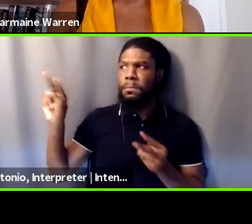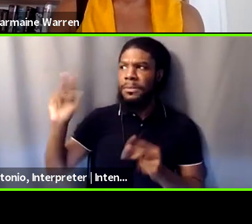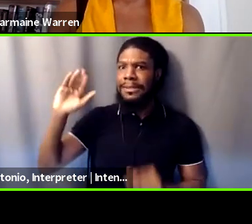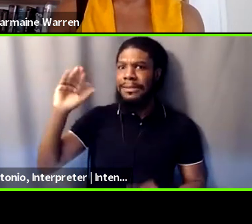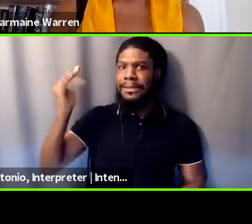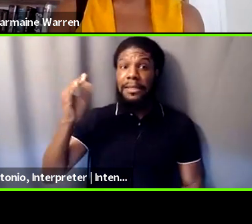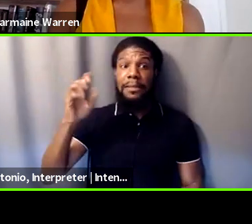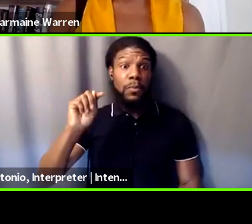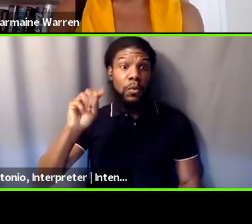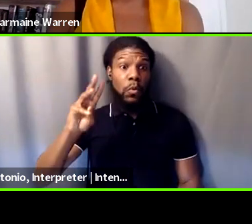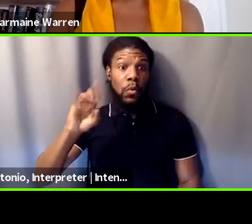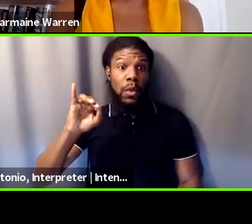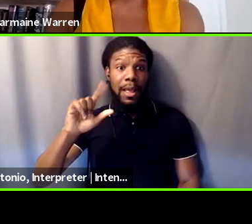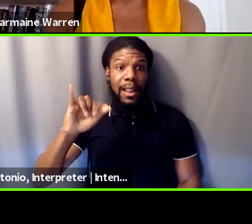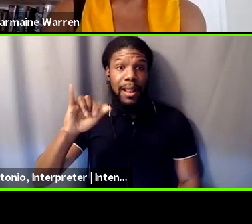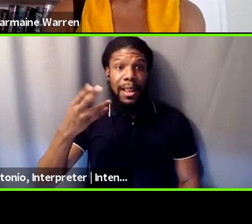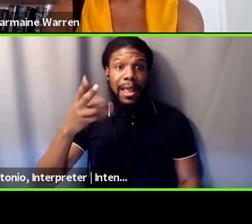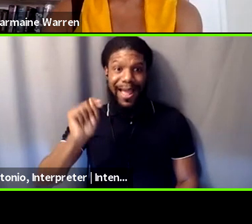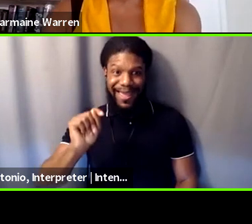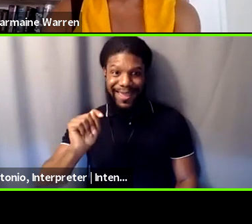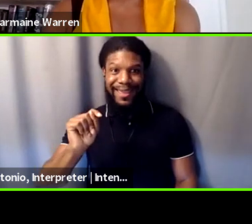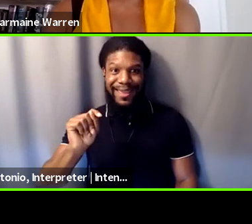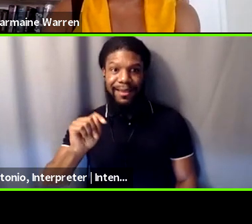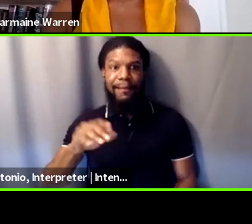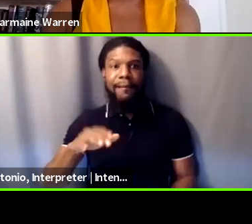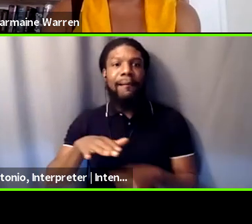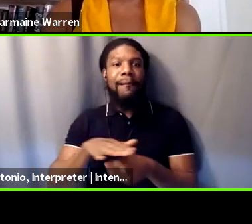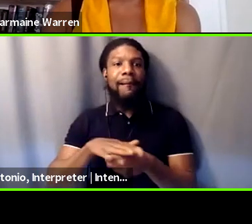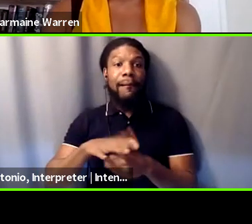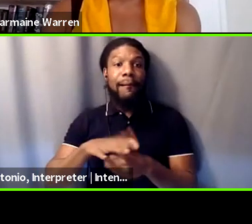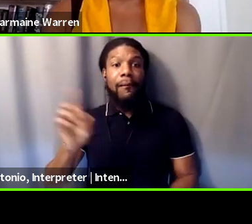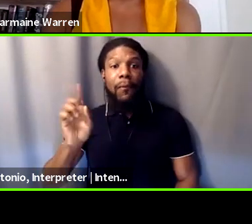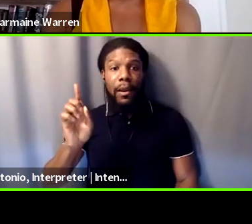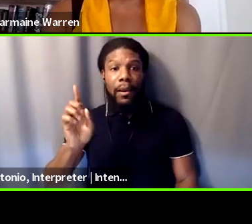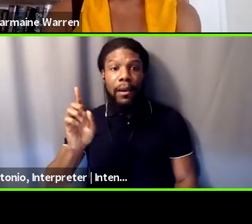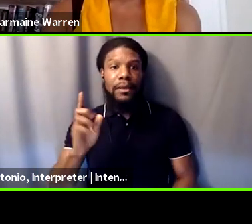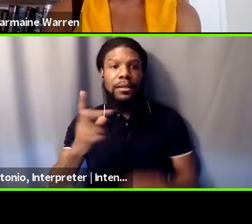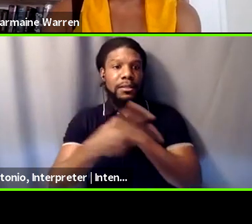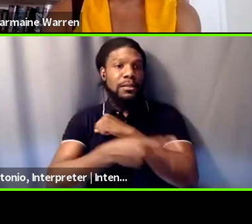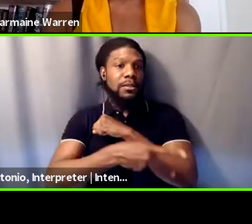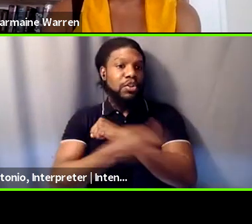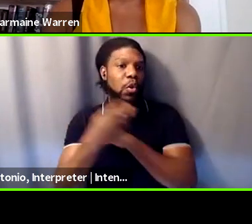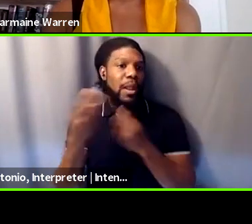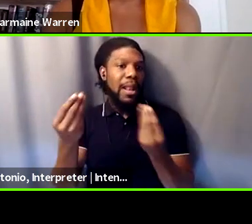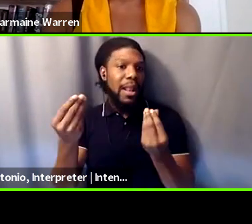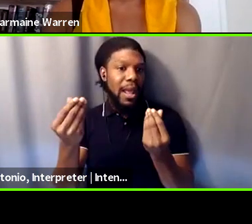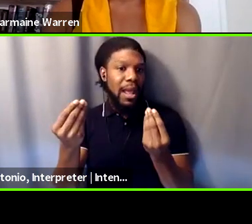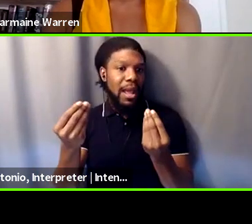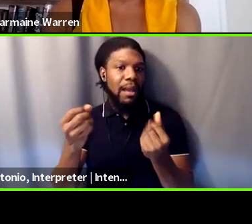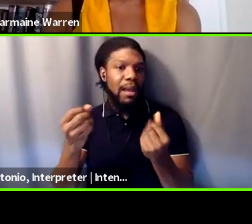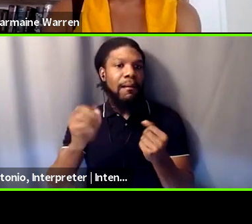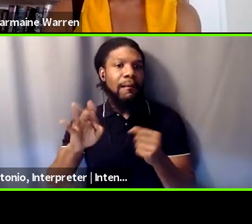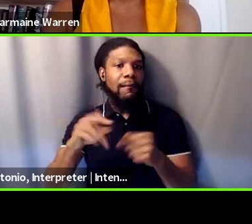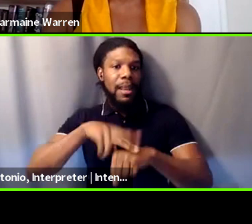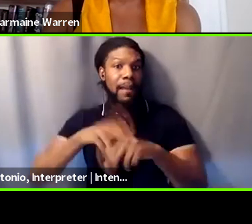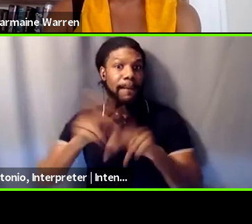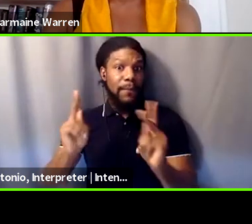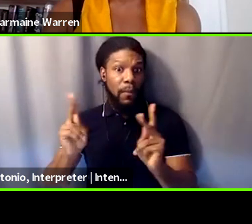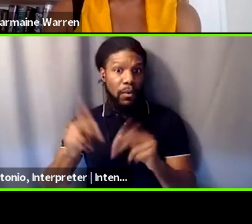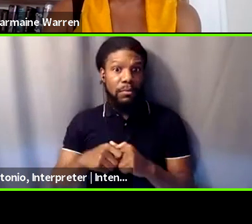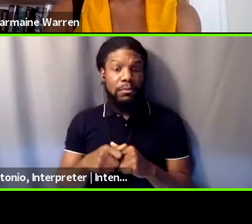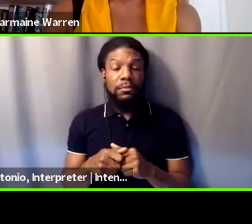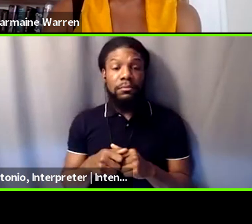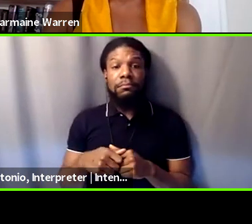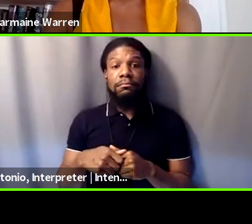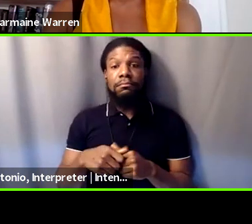And I use the pronouns they, them. I'm located on the stolen land of the Lenape and Canarsie peoples. I'm an artist, I'm Afro-Latinx.